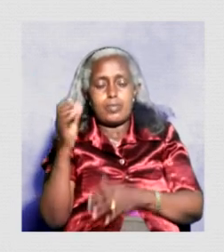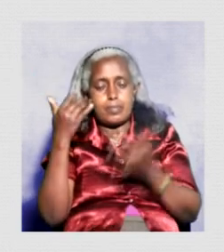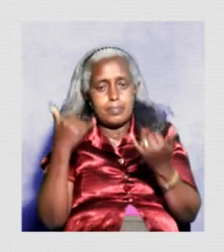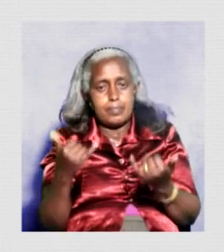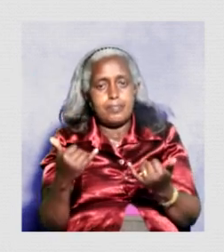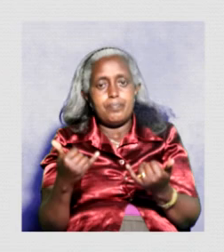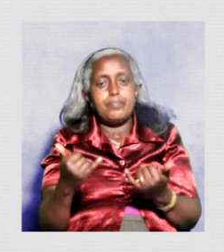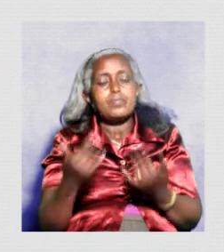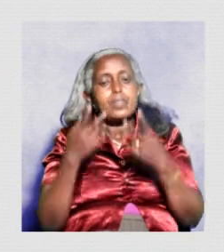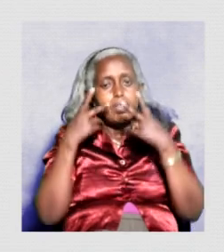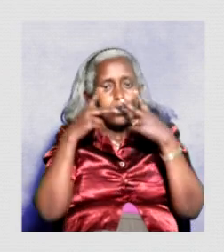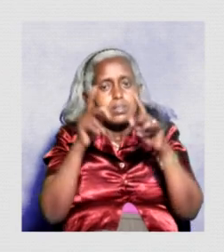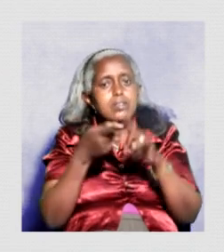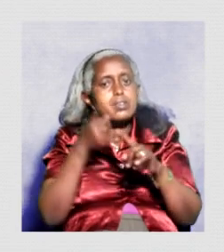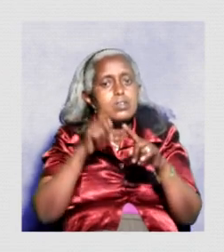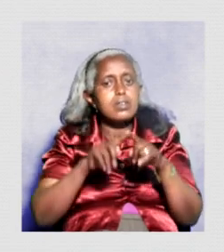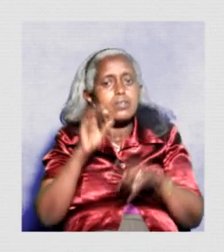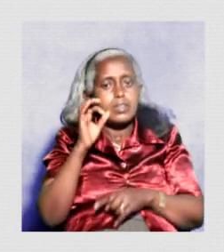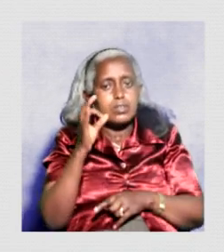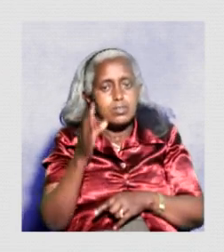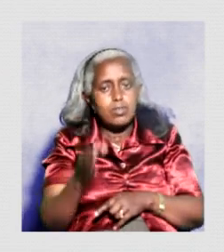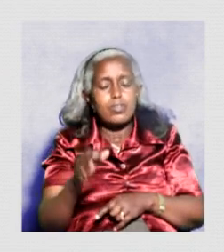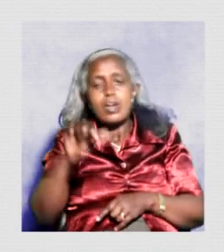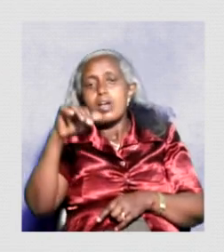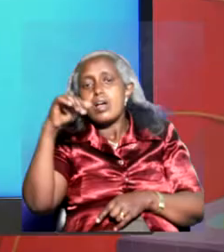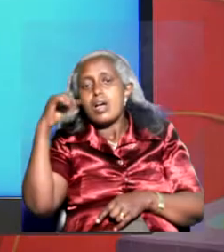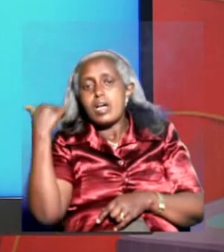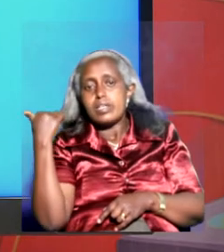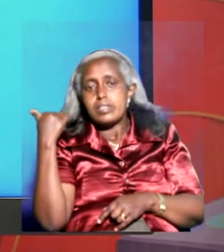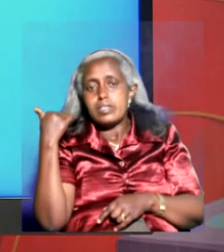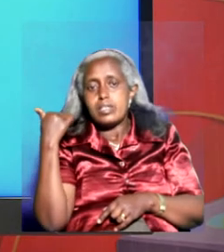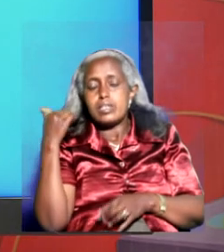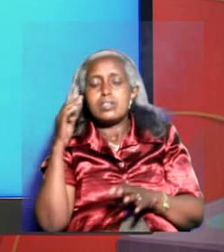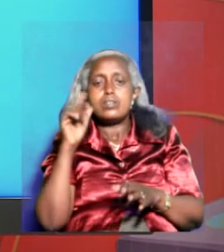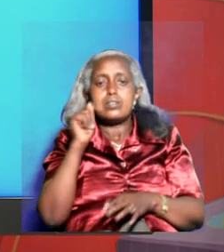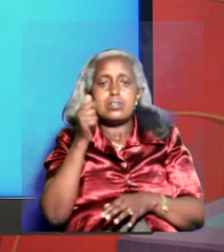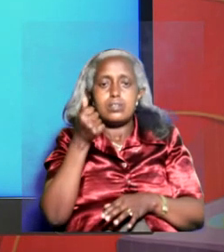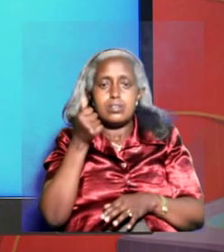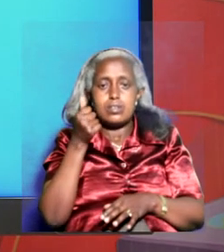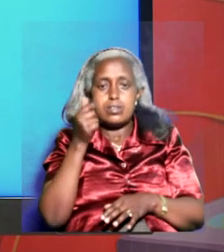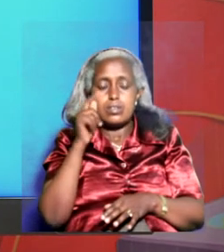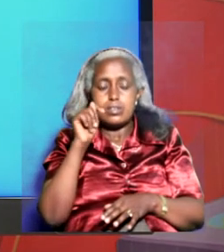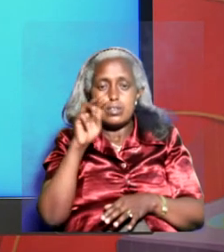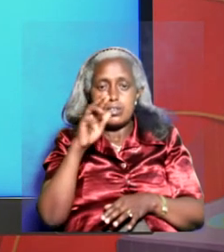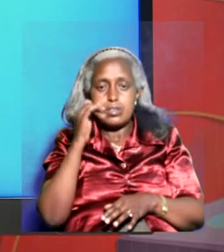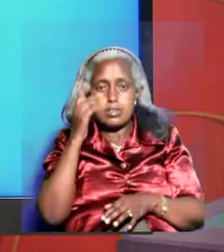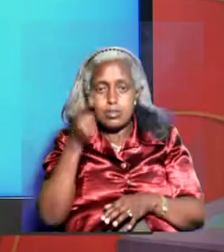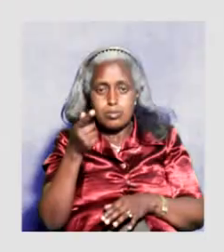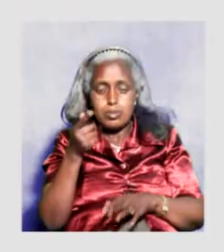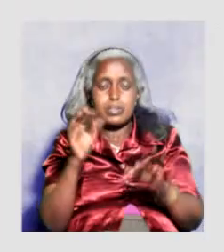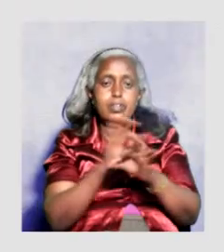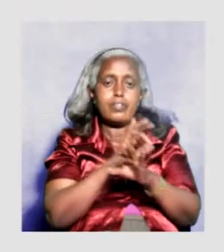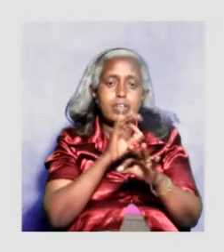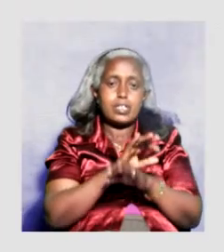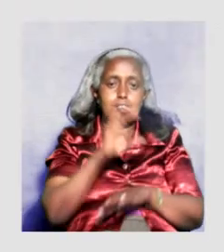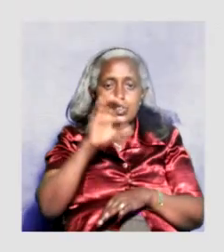now let's see inverse of other trigonometric function, cotangent, secant, and